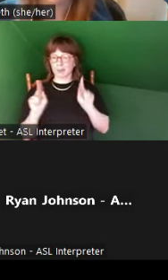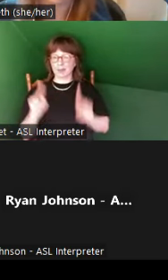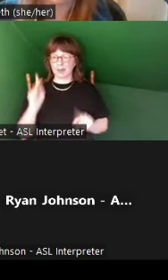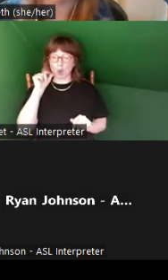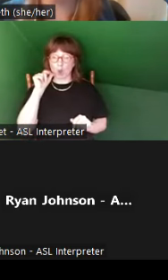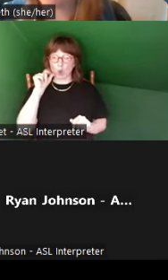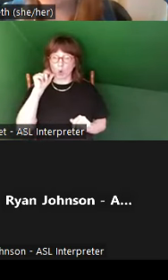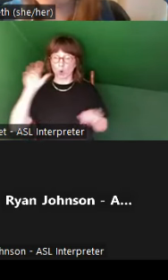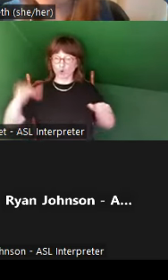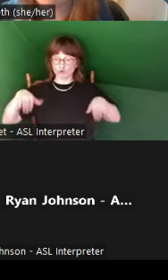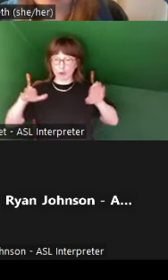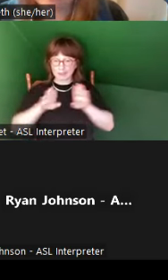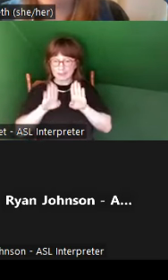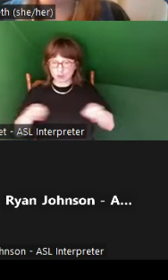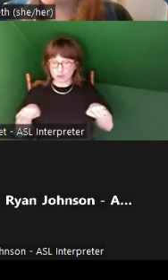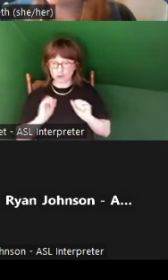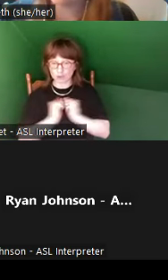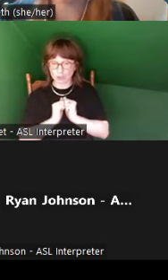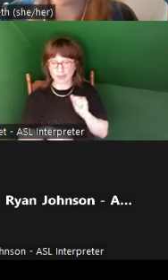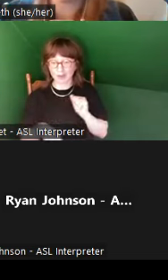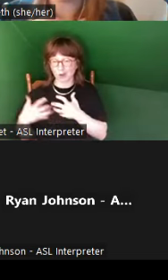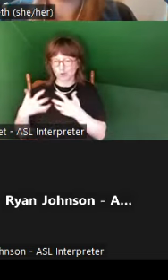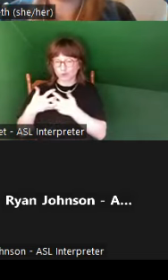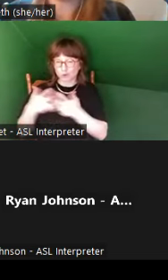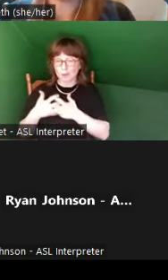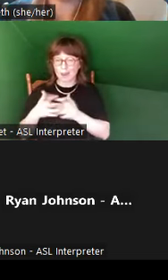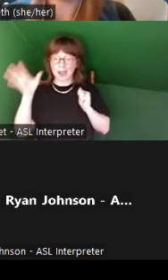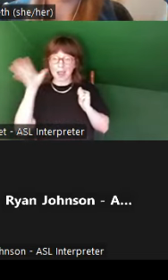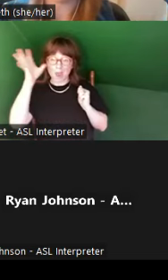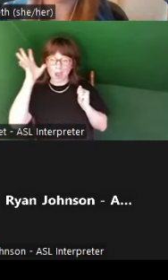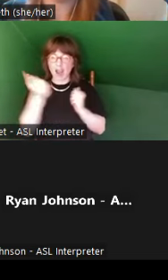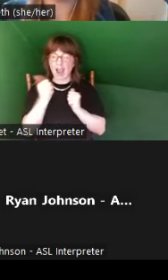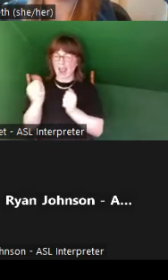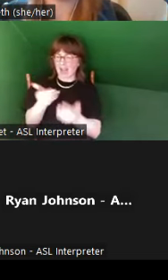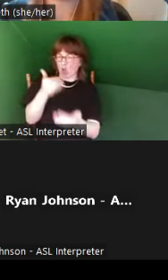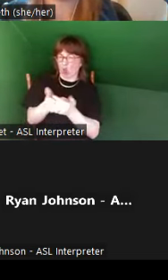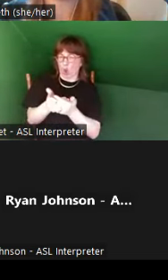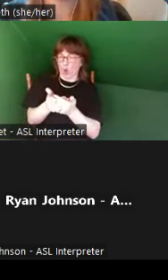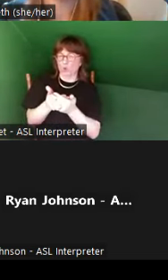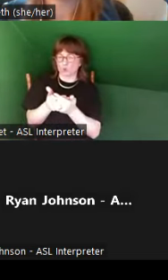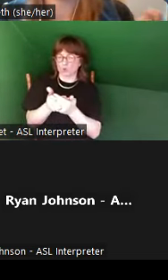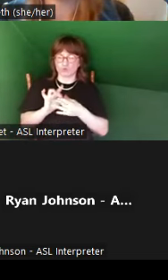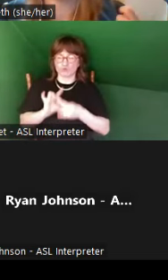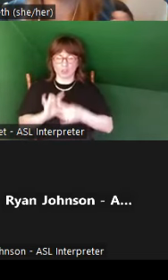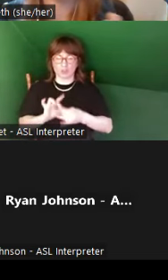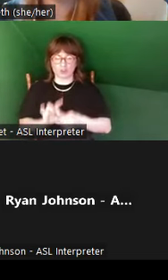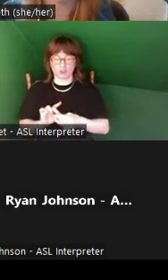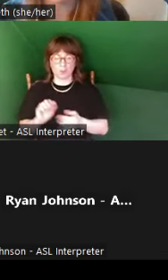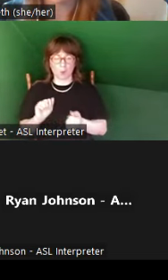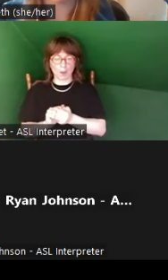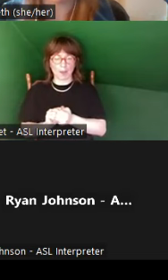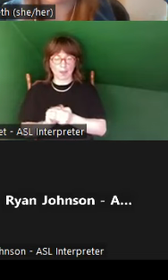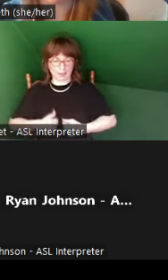common, roommates, parents, anybody who has that close, intimate relationship with the victim survivor. Because